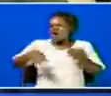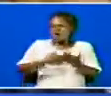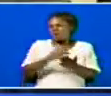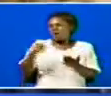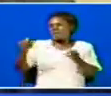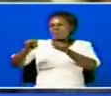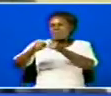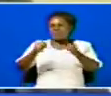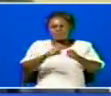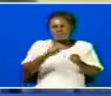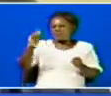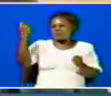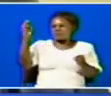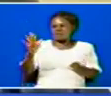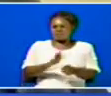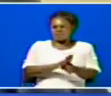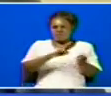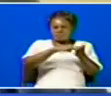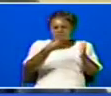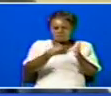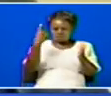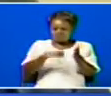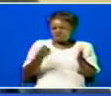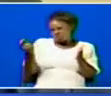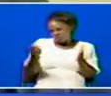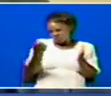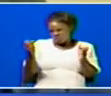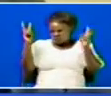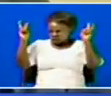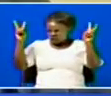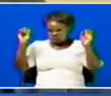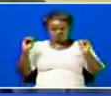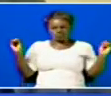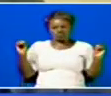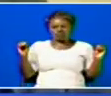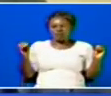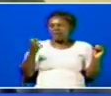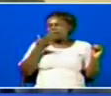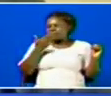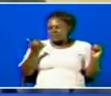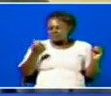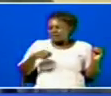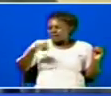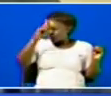itakuwa imeharibika Kenya mzima. So hiyo sio kitu dogo dogo, hiyo ni kitu inatakana ichukuliwe